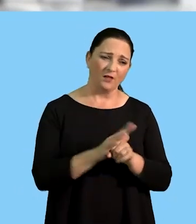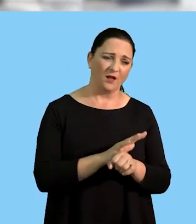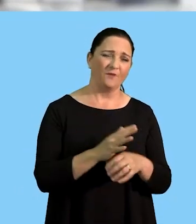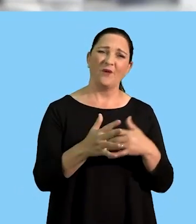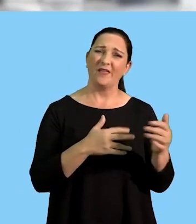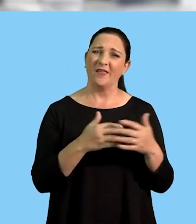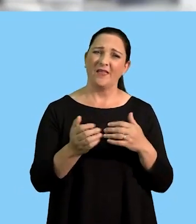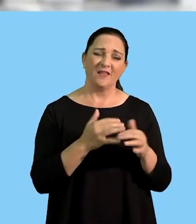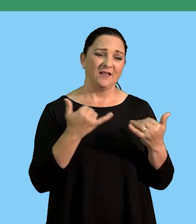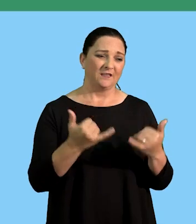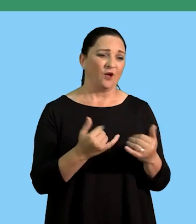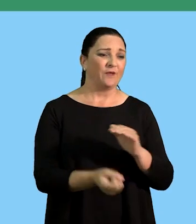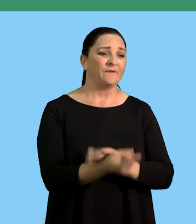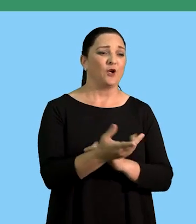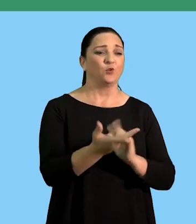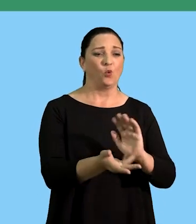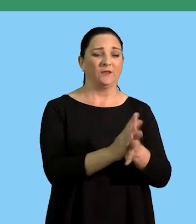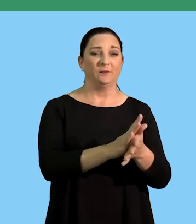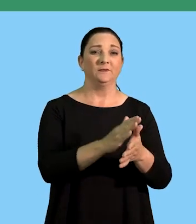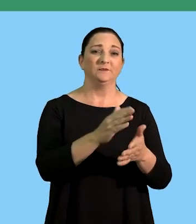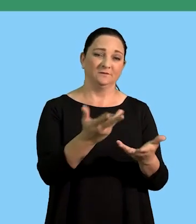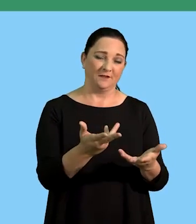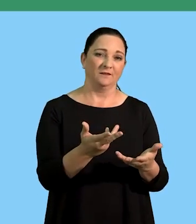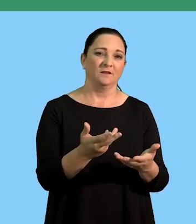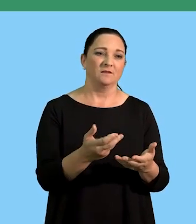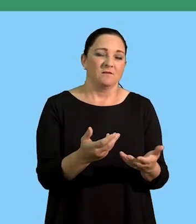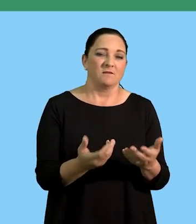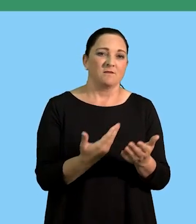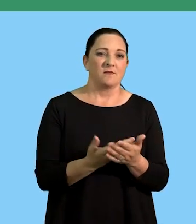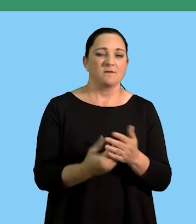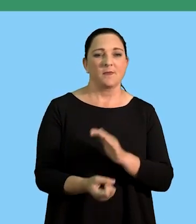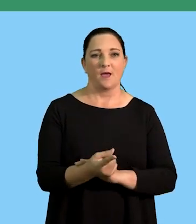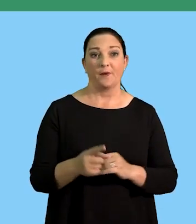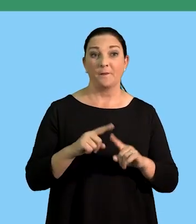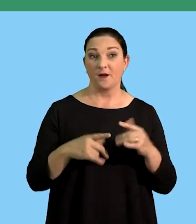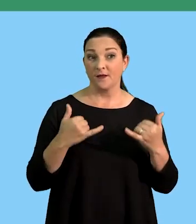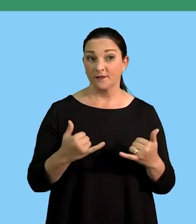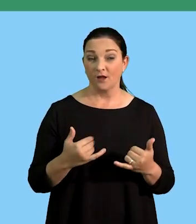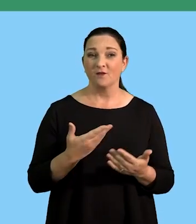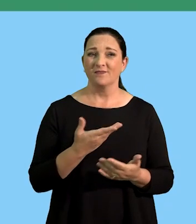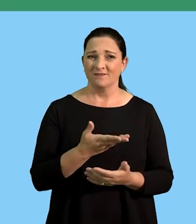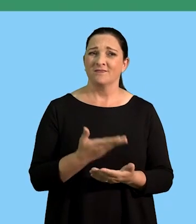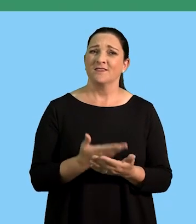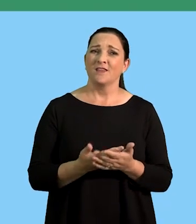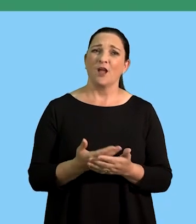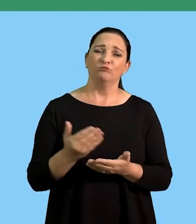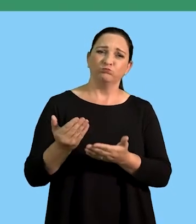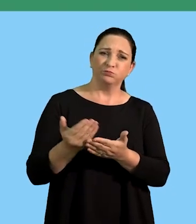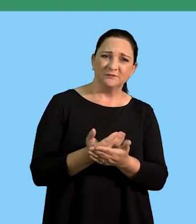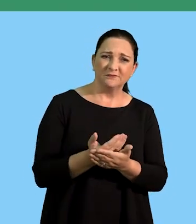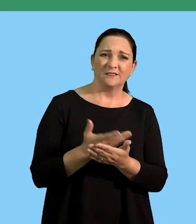or damage that may occur. So the principle further says now it protects the insured against